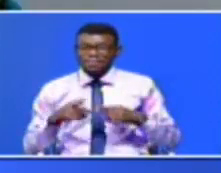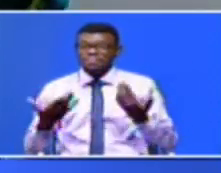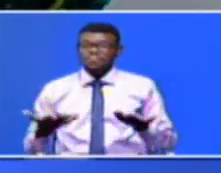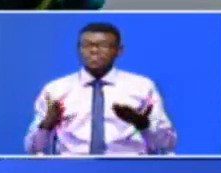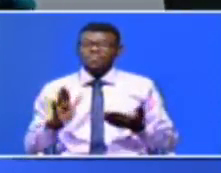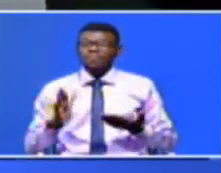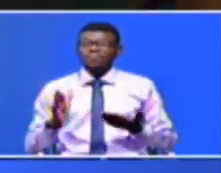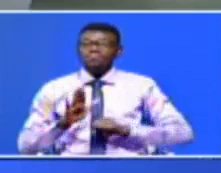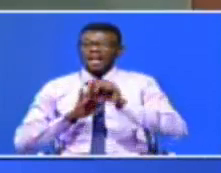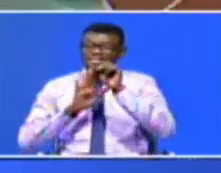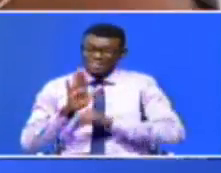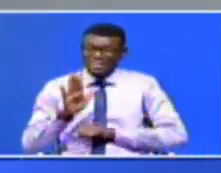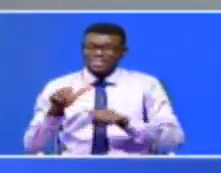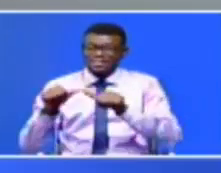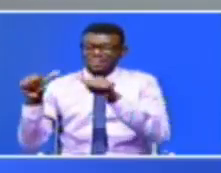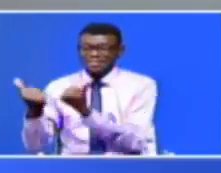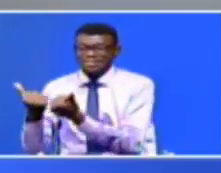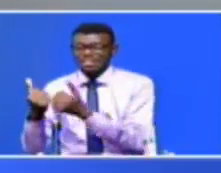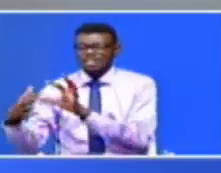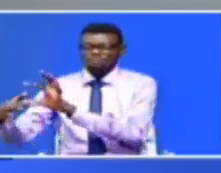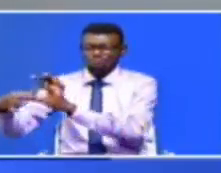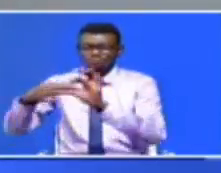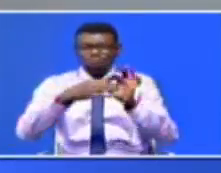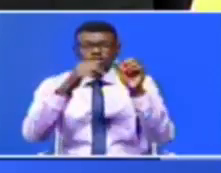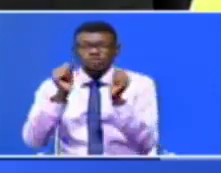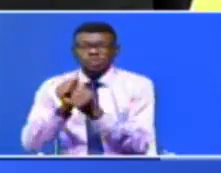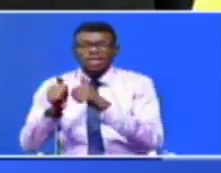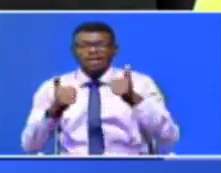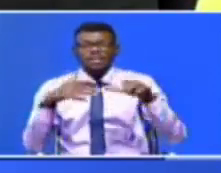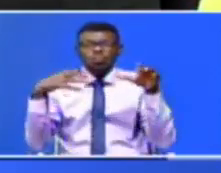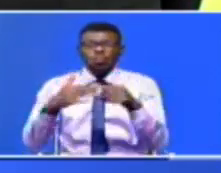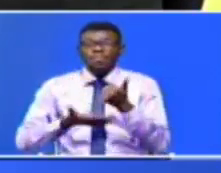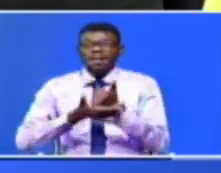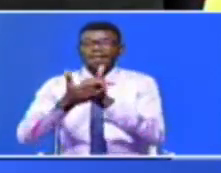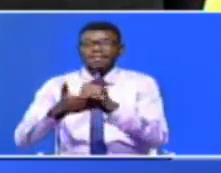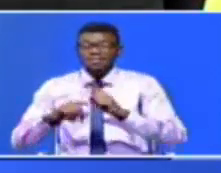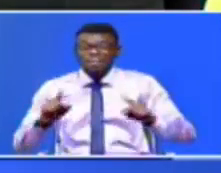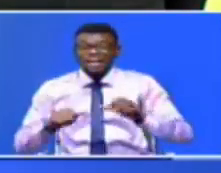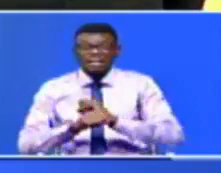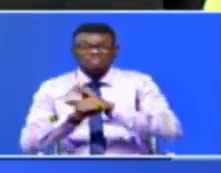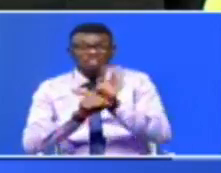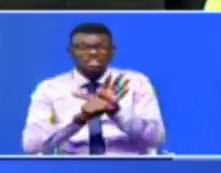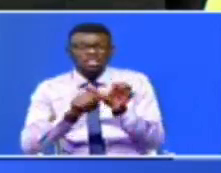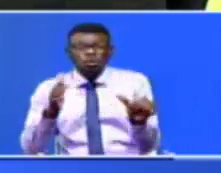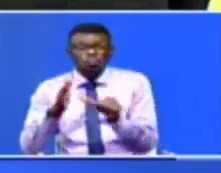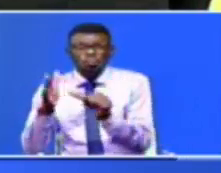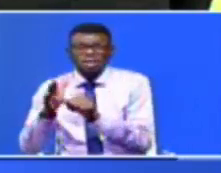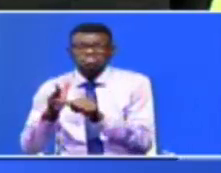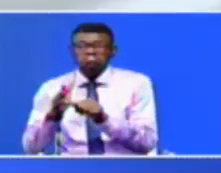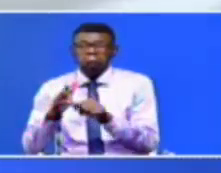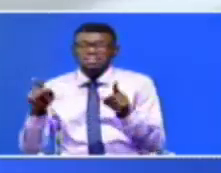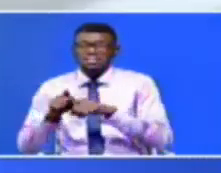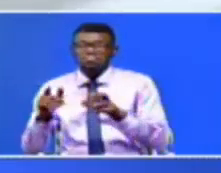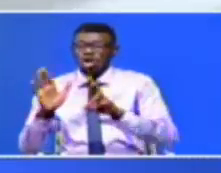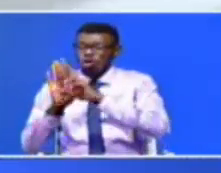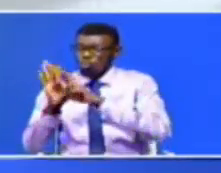state agencies in collaboration with other players are bearing fruits. However, with COVID-19 and many containment measures